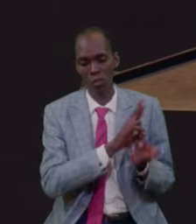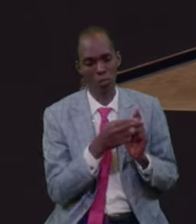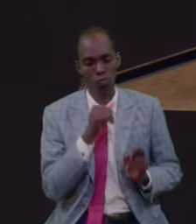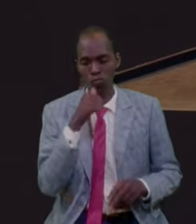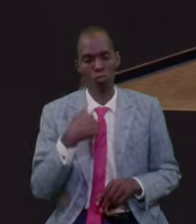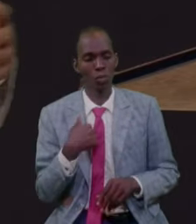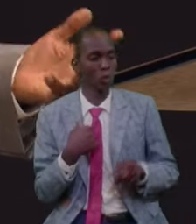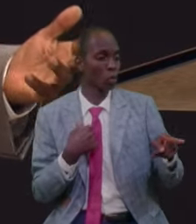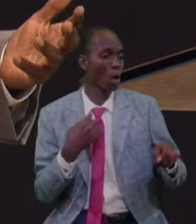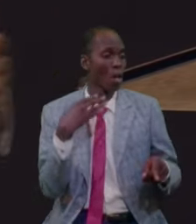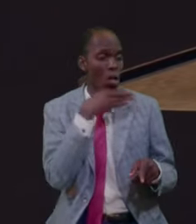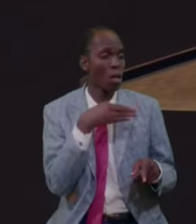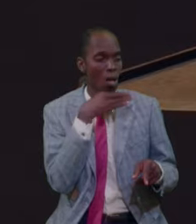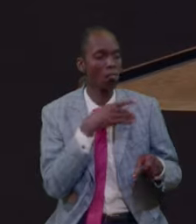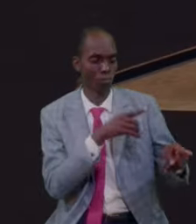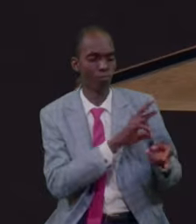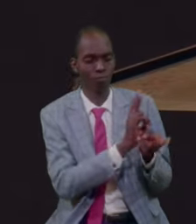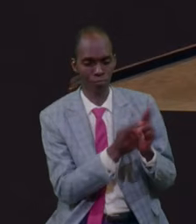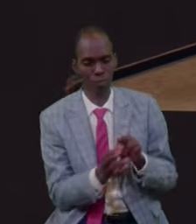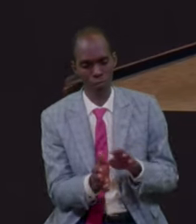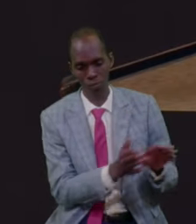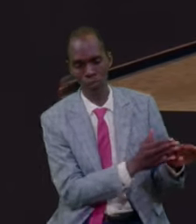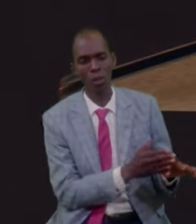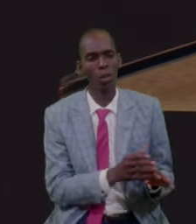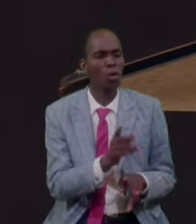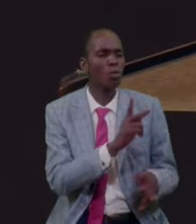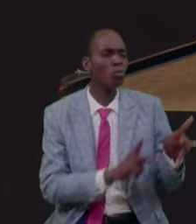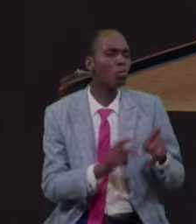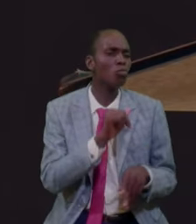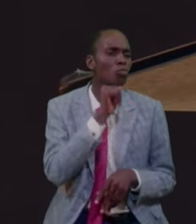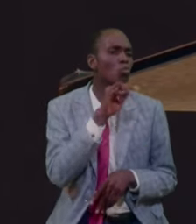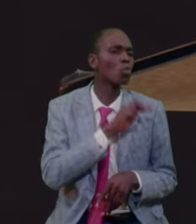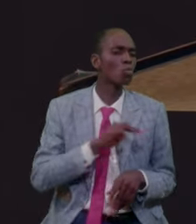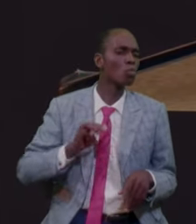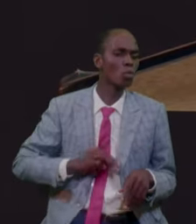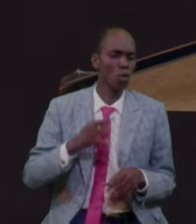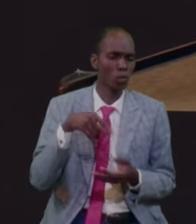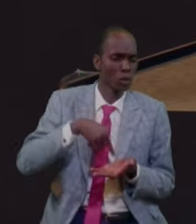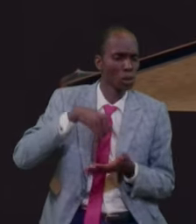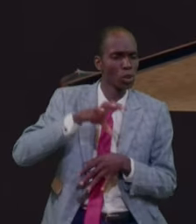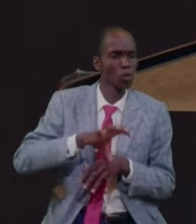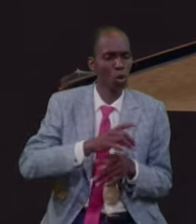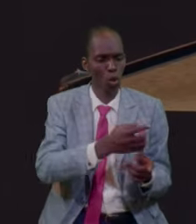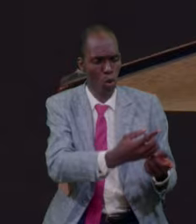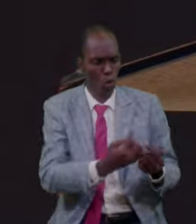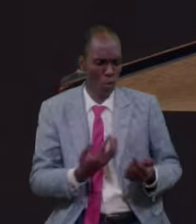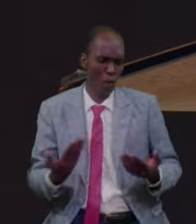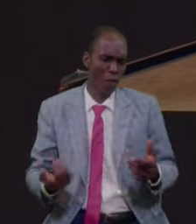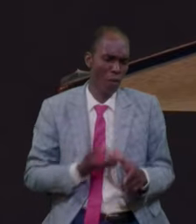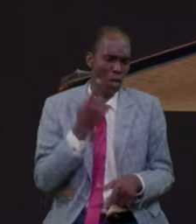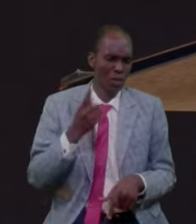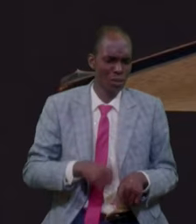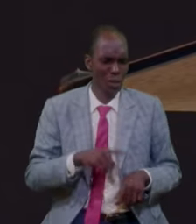repent. And those who are not in our church, they're coming for the first time, and they don't dress like